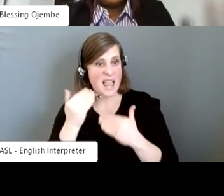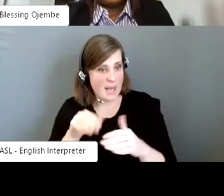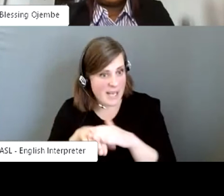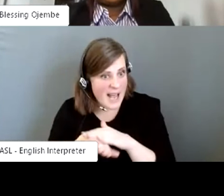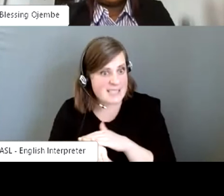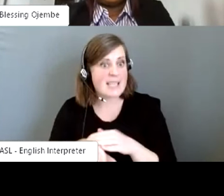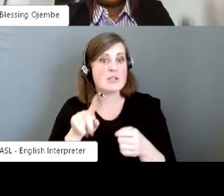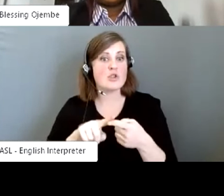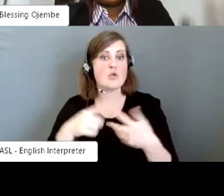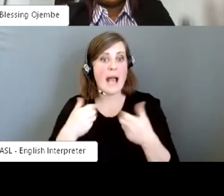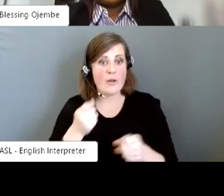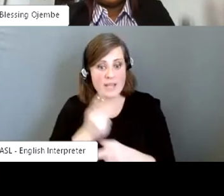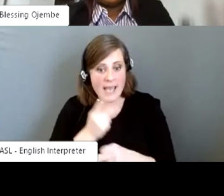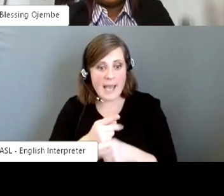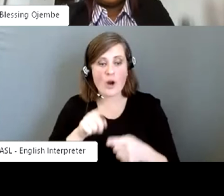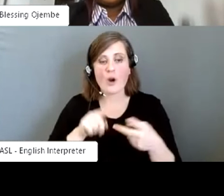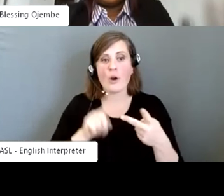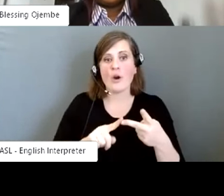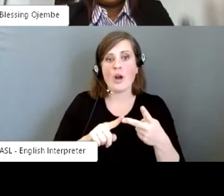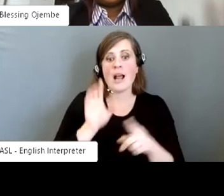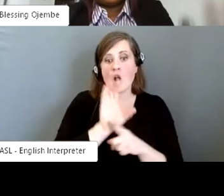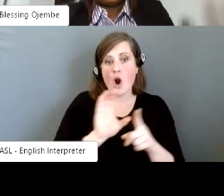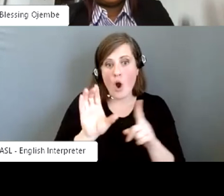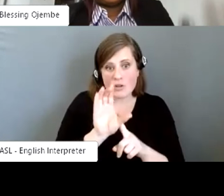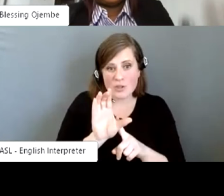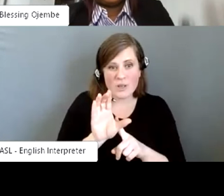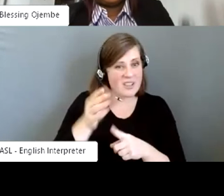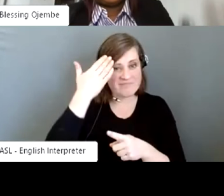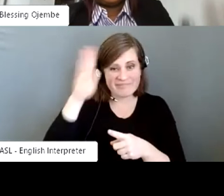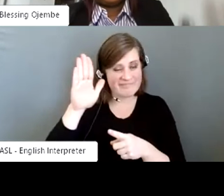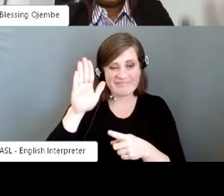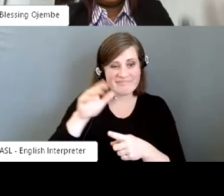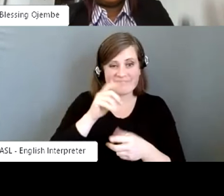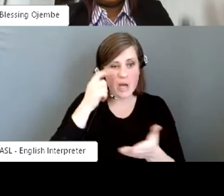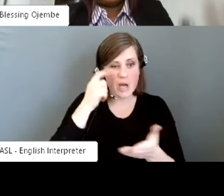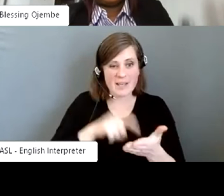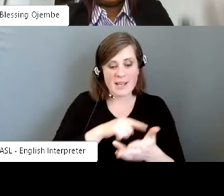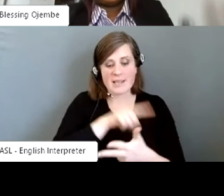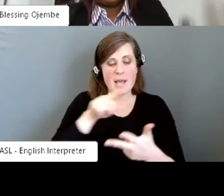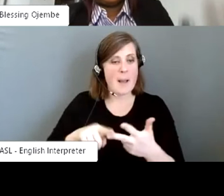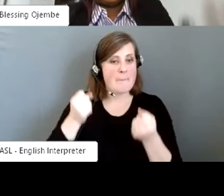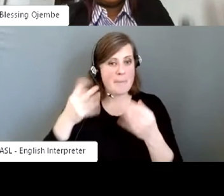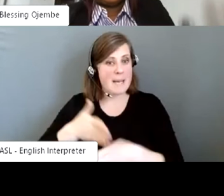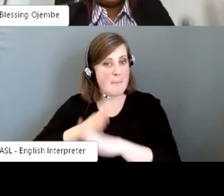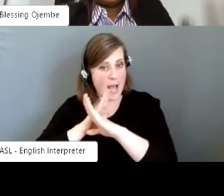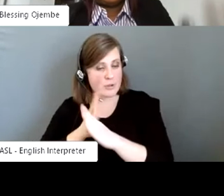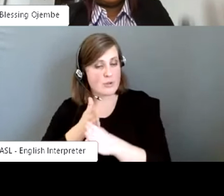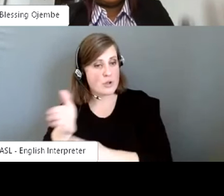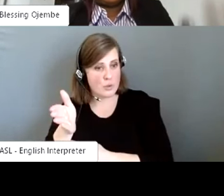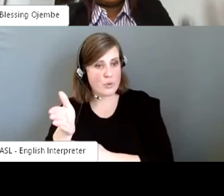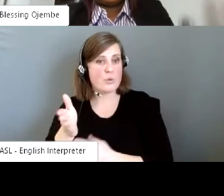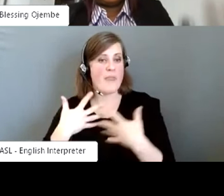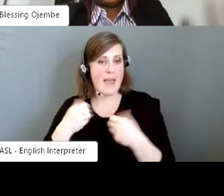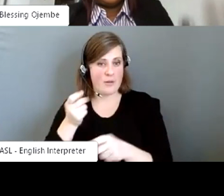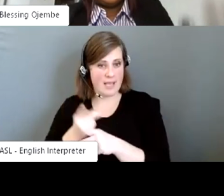healthcare, including lack of culturally competent care and implicit barriers among healthcare professionals. Even